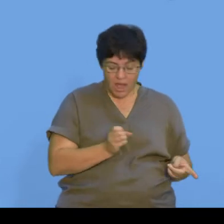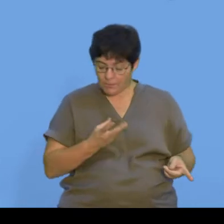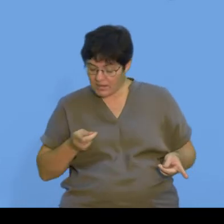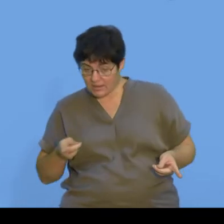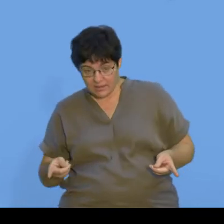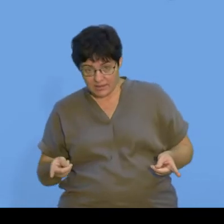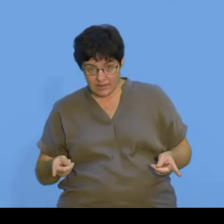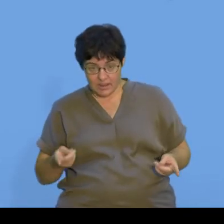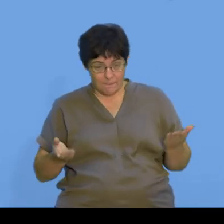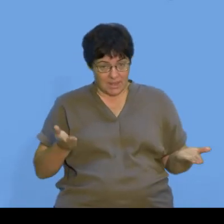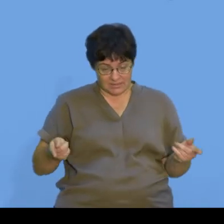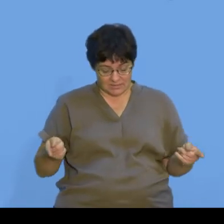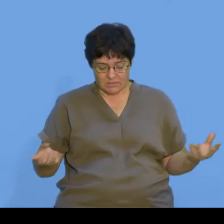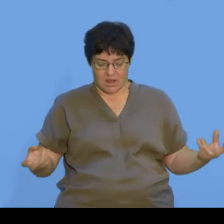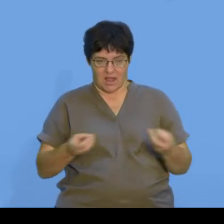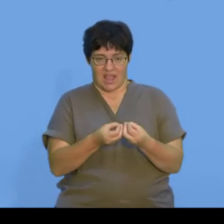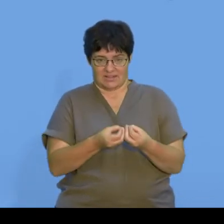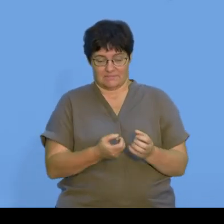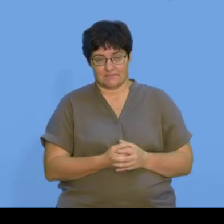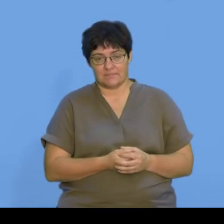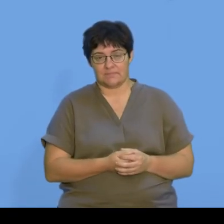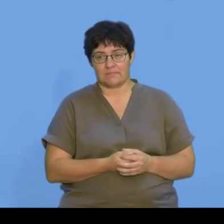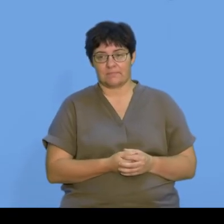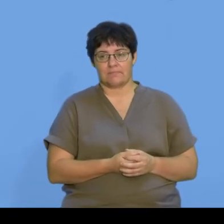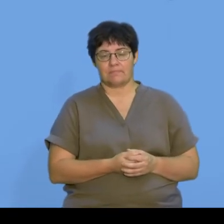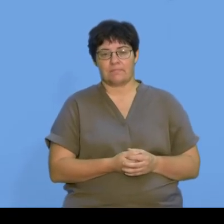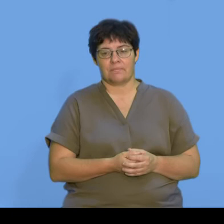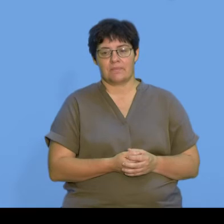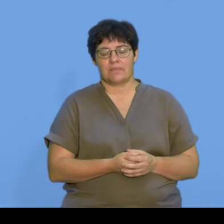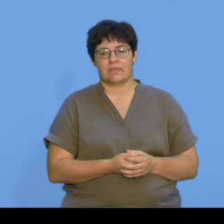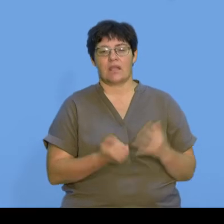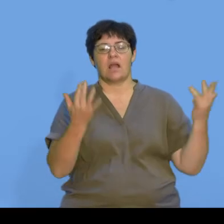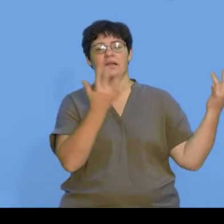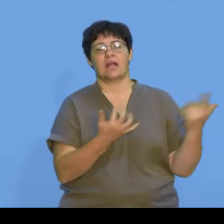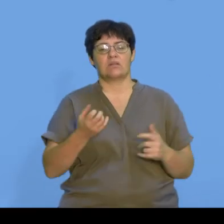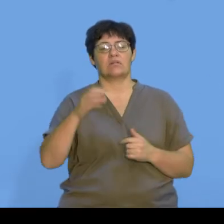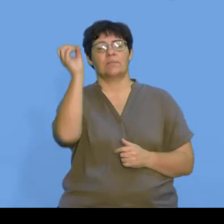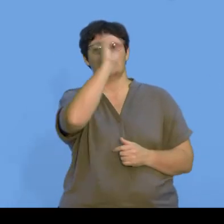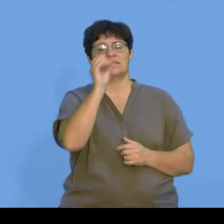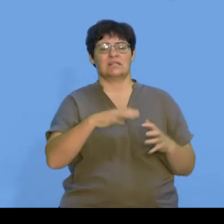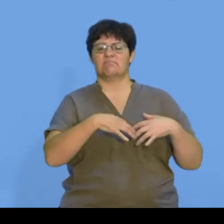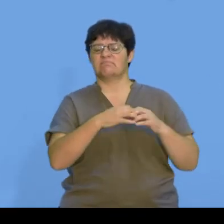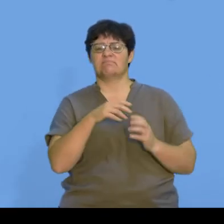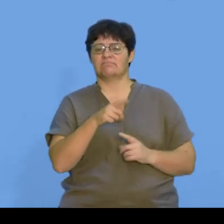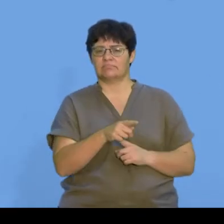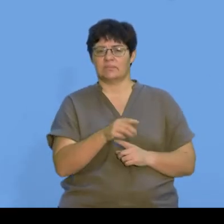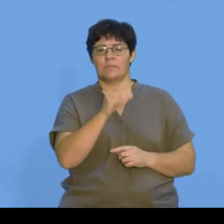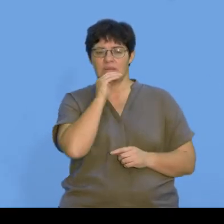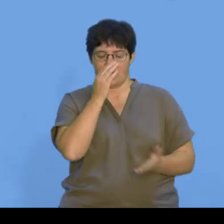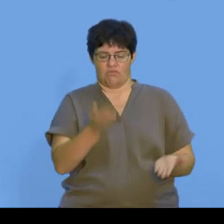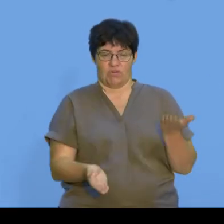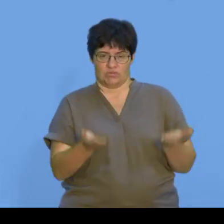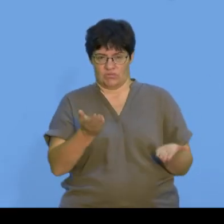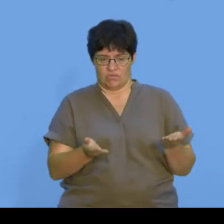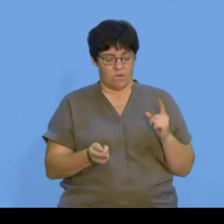the total mass of the compound, right? Okay, now the calculation of percentage composition involves the ratio